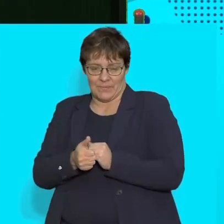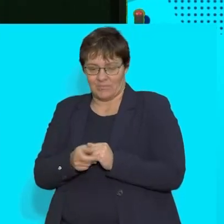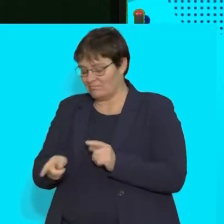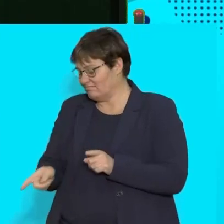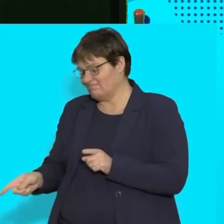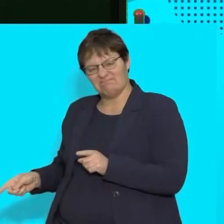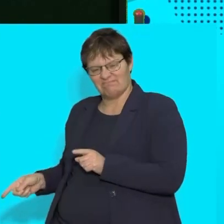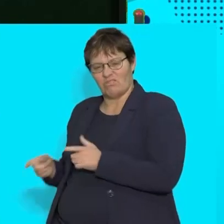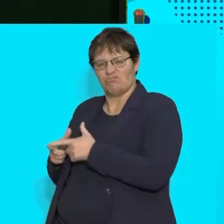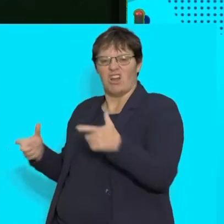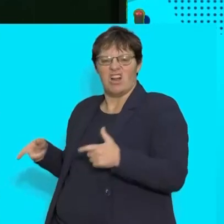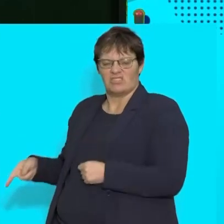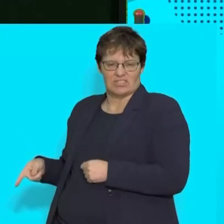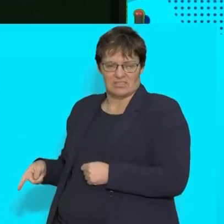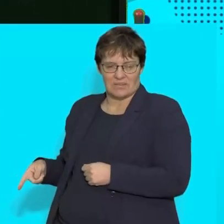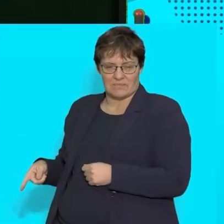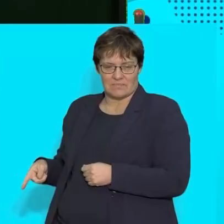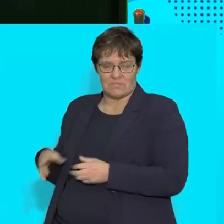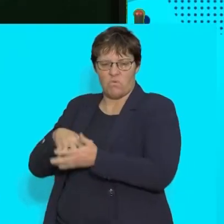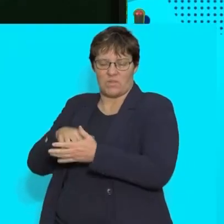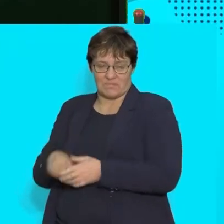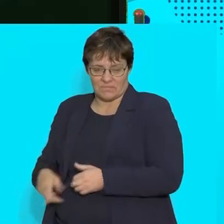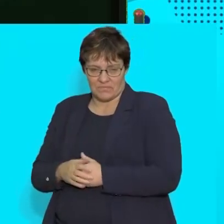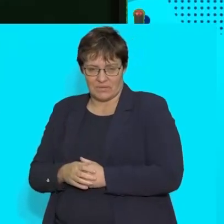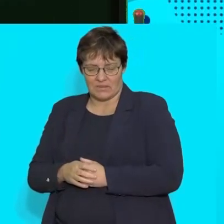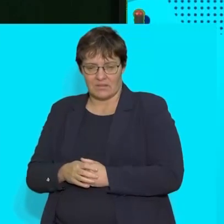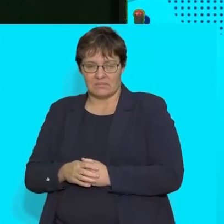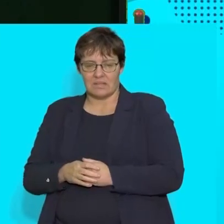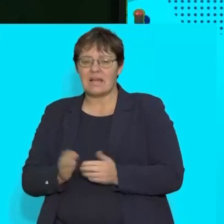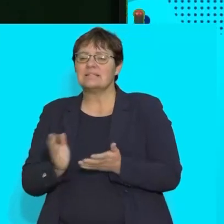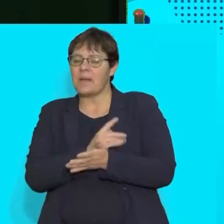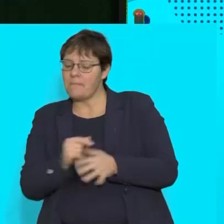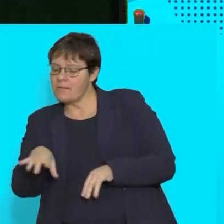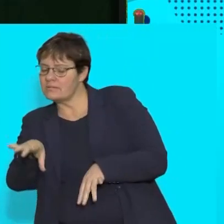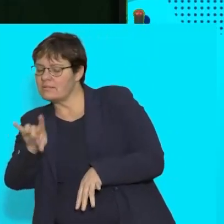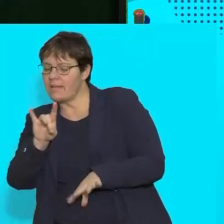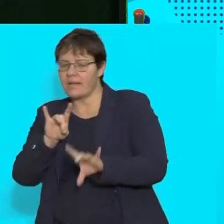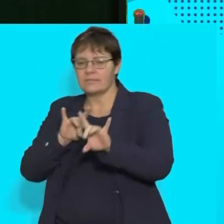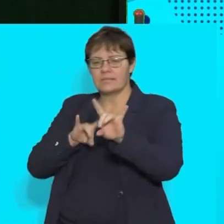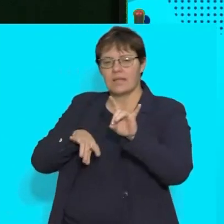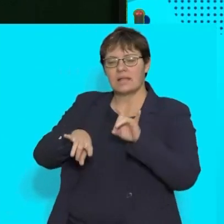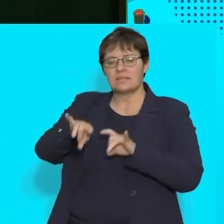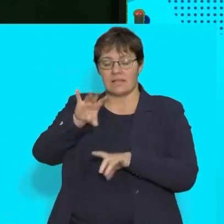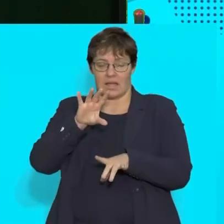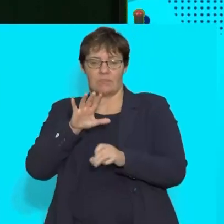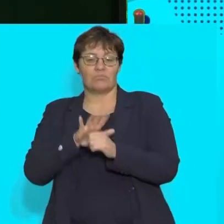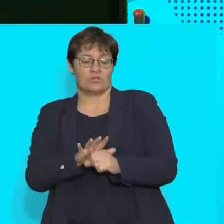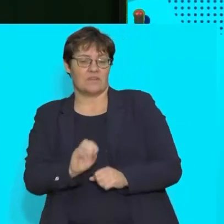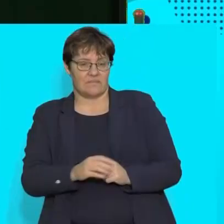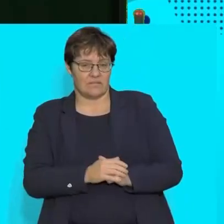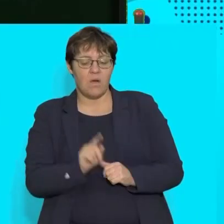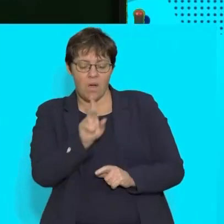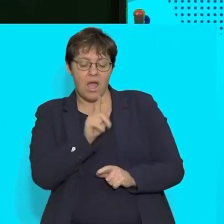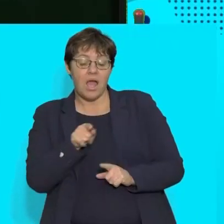than the large group that were produced. So we say that there's been some selection pressure where some individuals that are